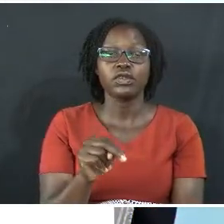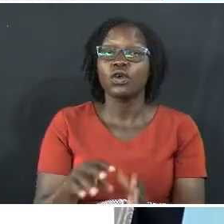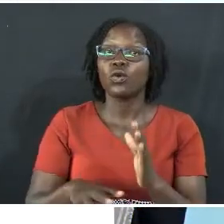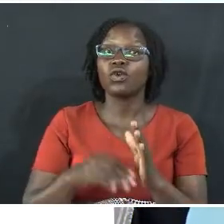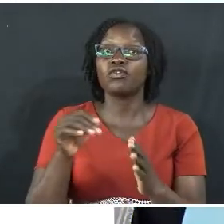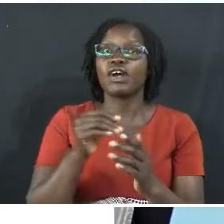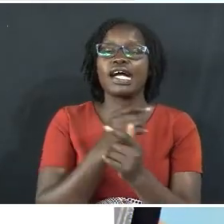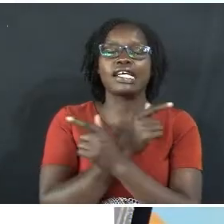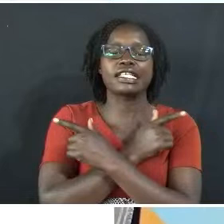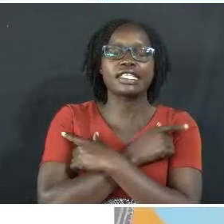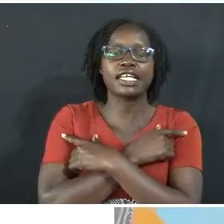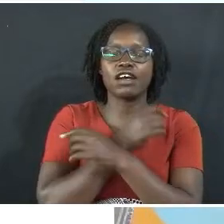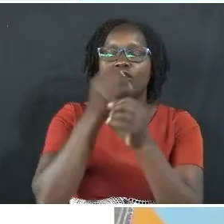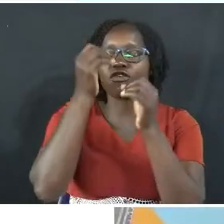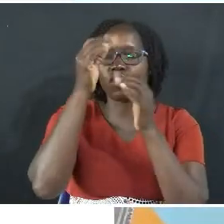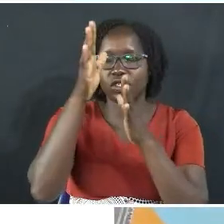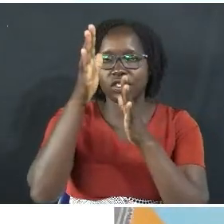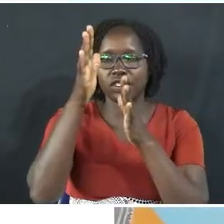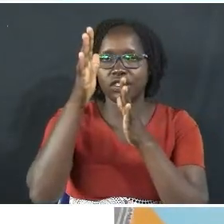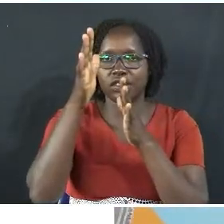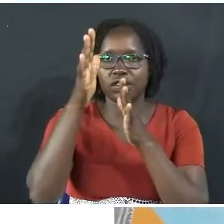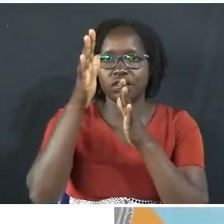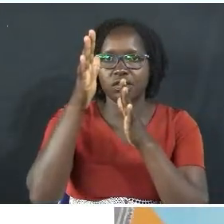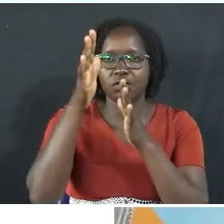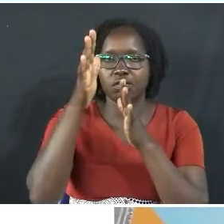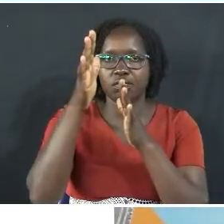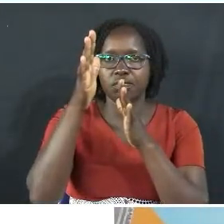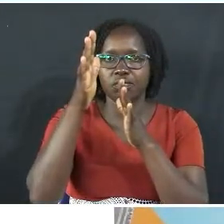find the love of God